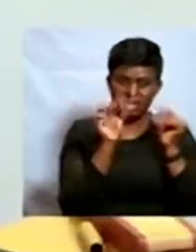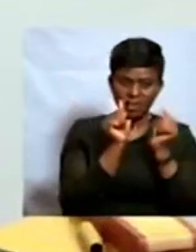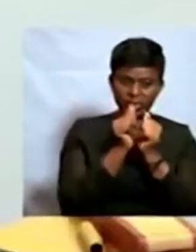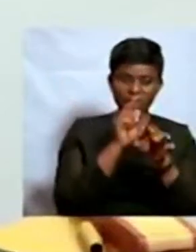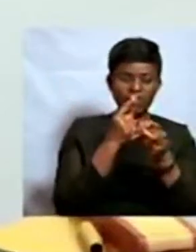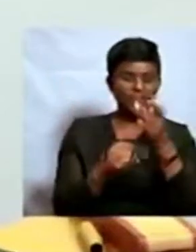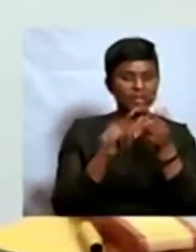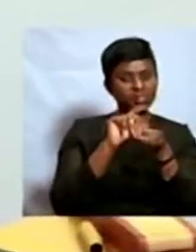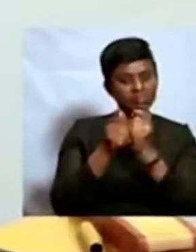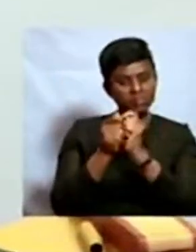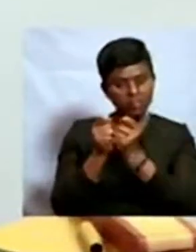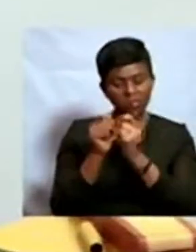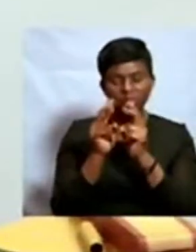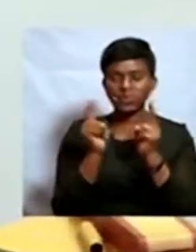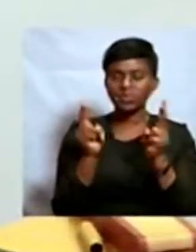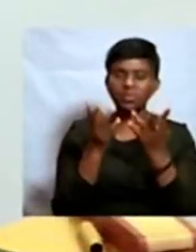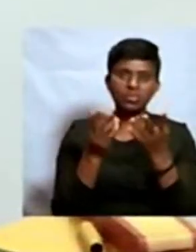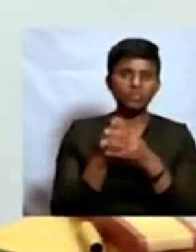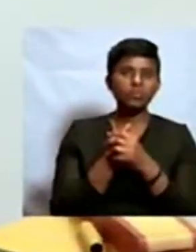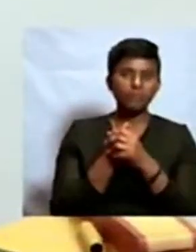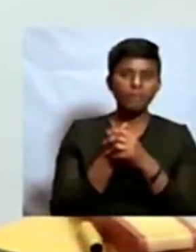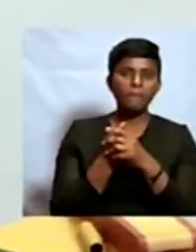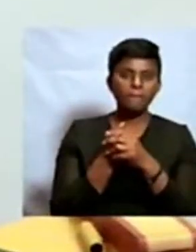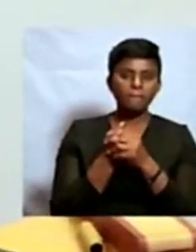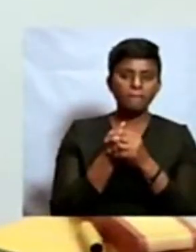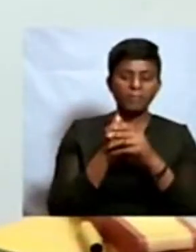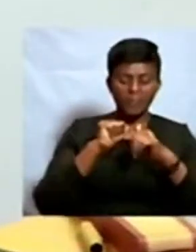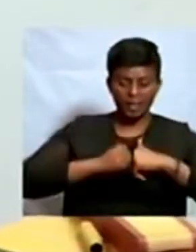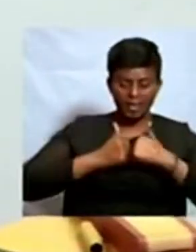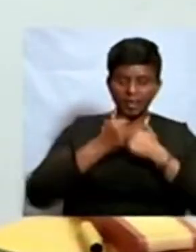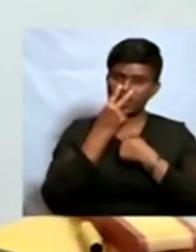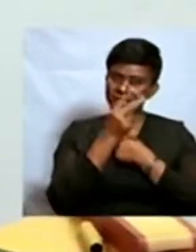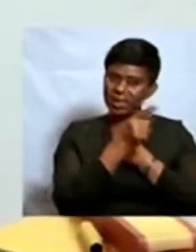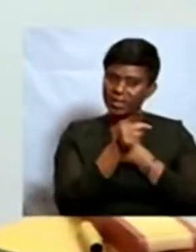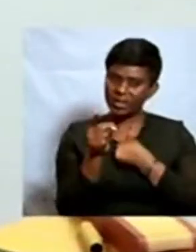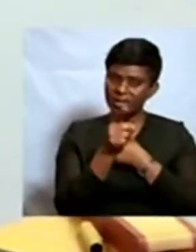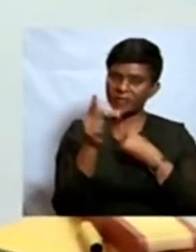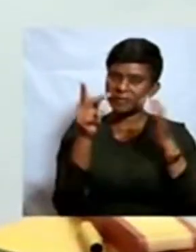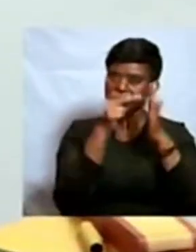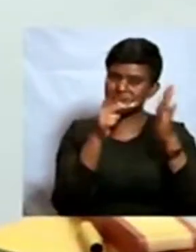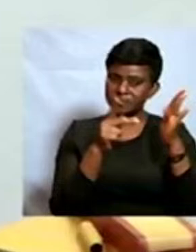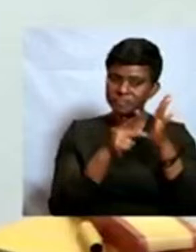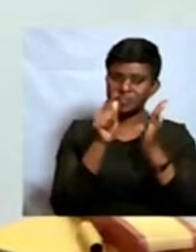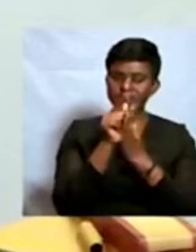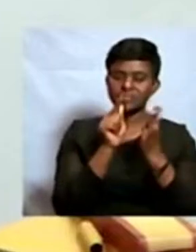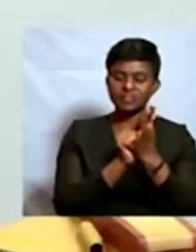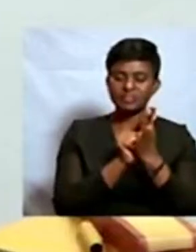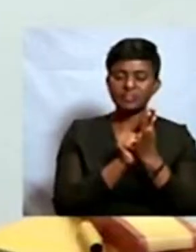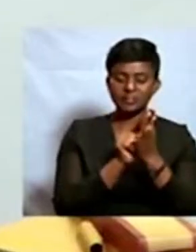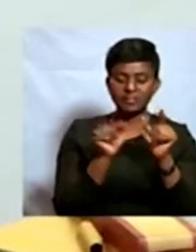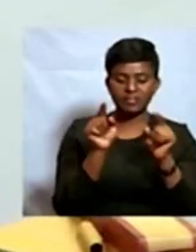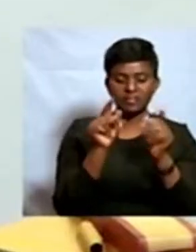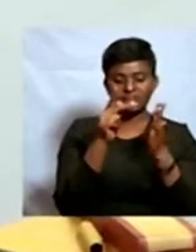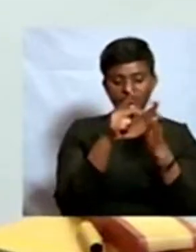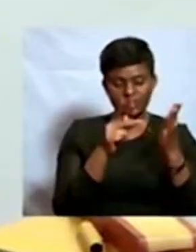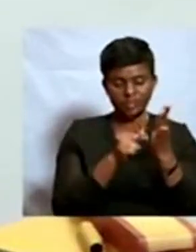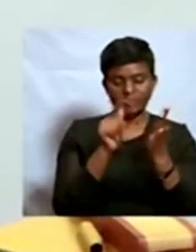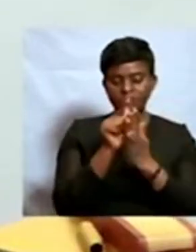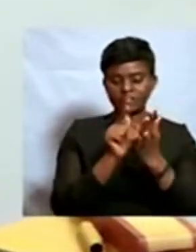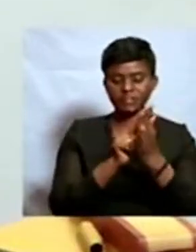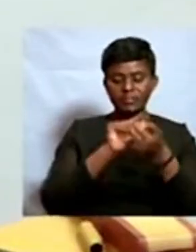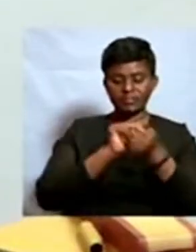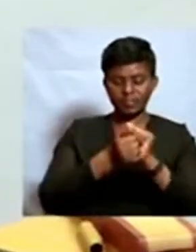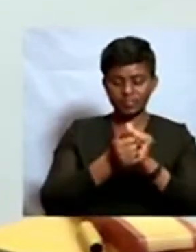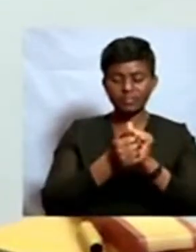disputes. So we looked at the Principal Act is amended by